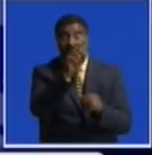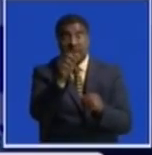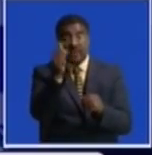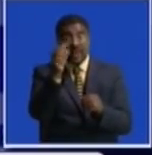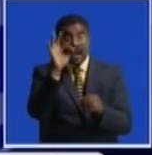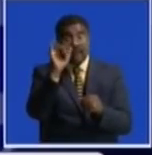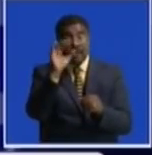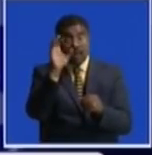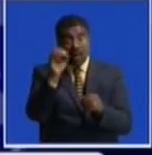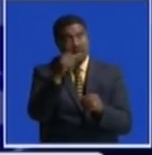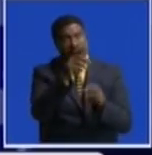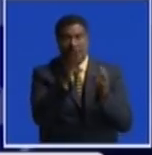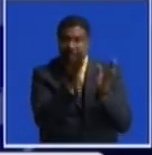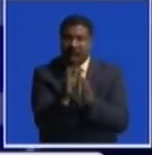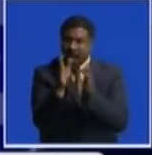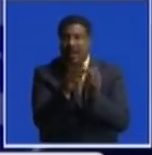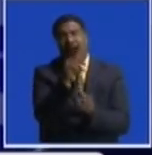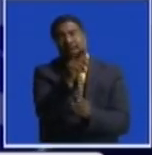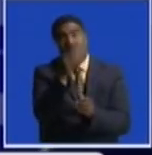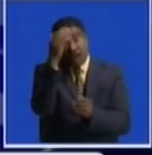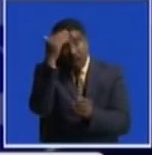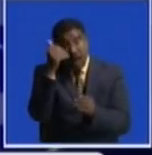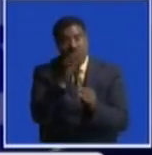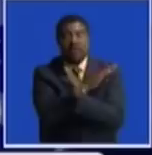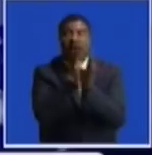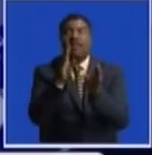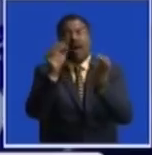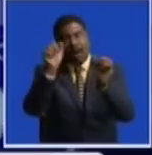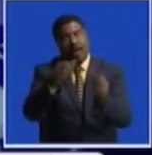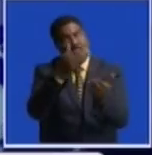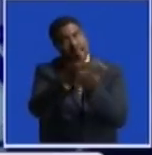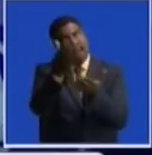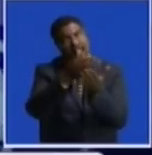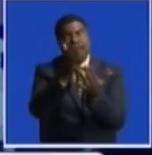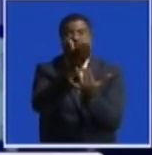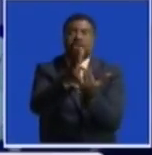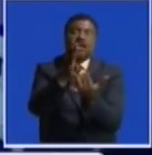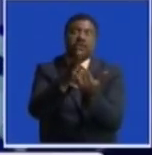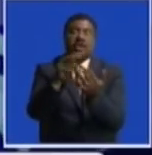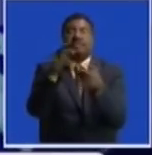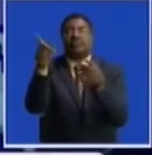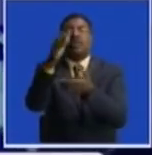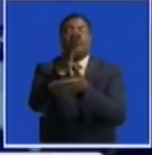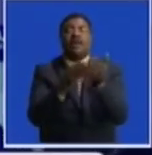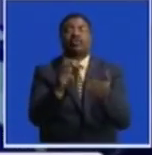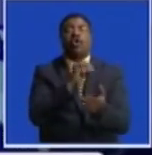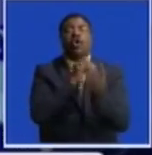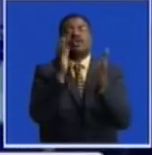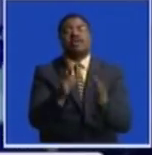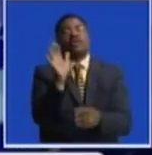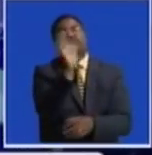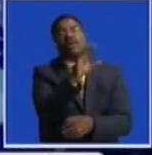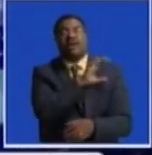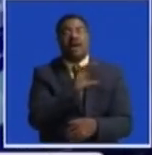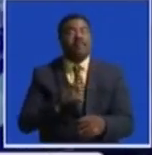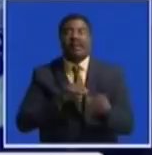Lusaka Stock Exchange, and all Zambians will have an opportunity to buy shares, thereby becoming part owners of the company.